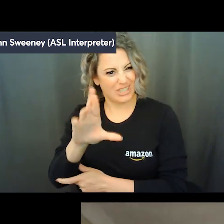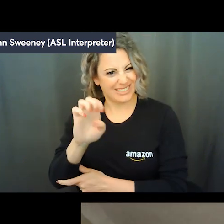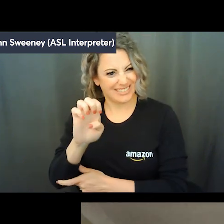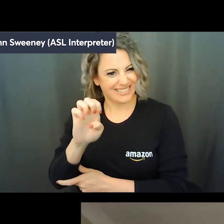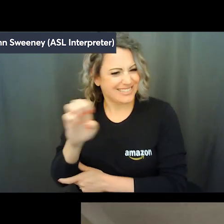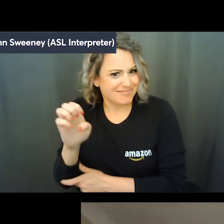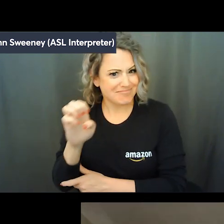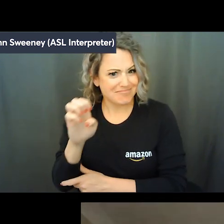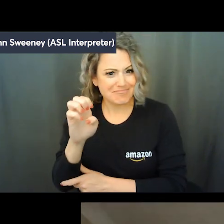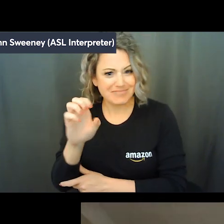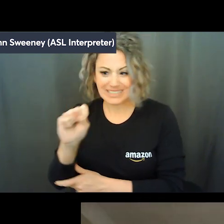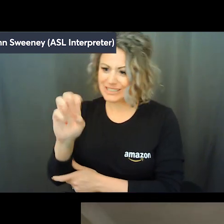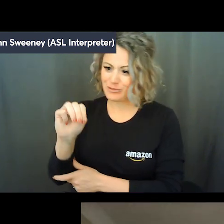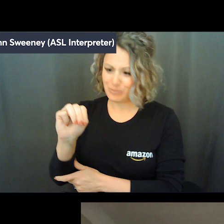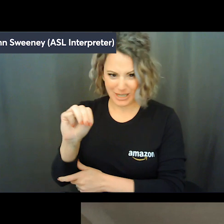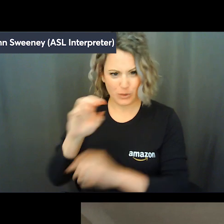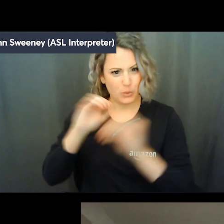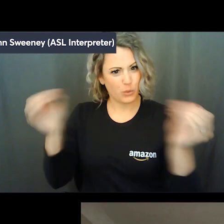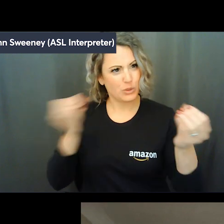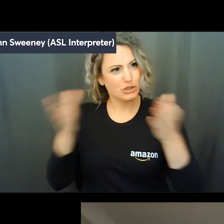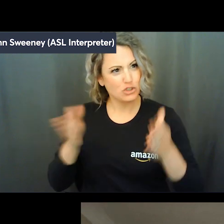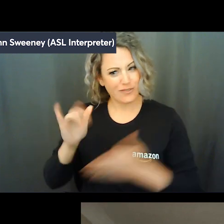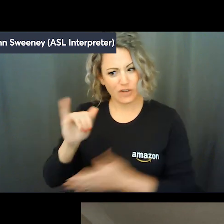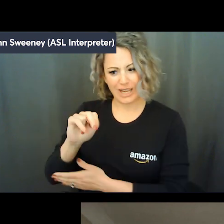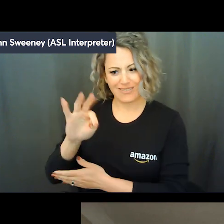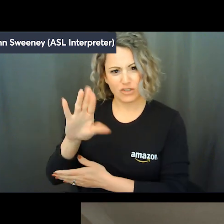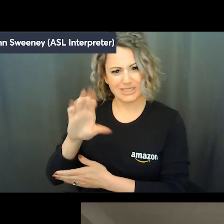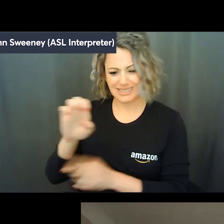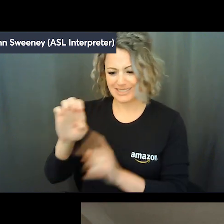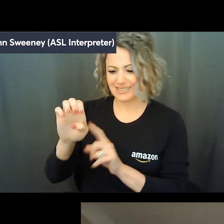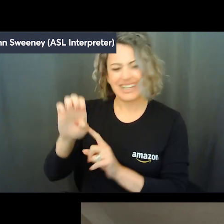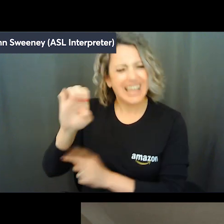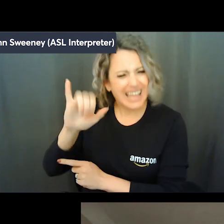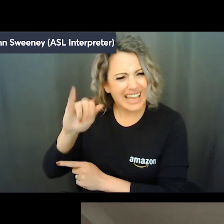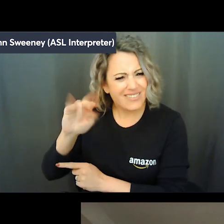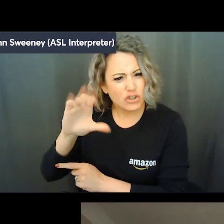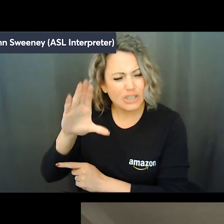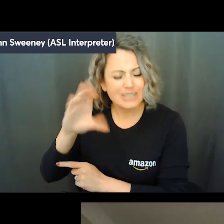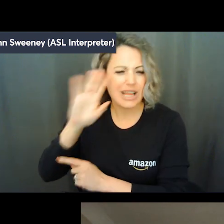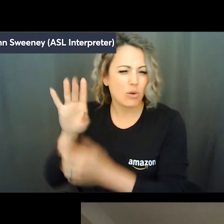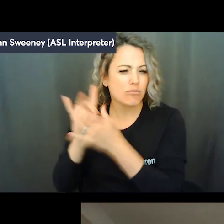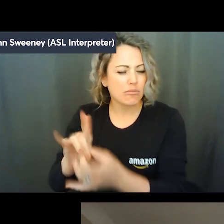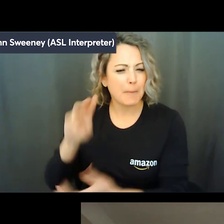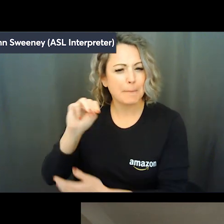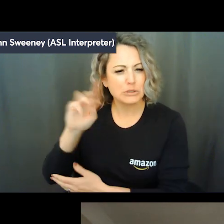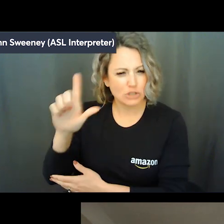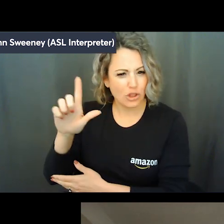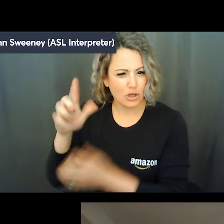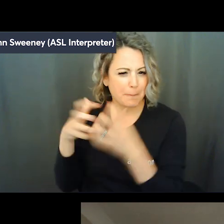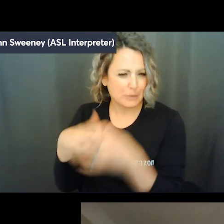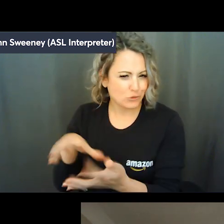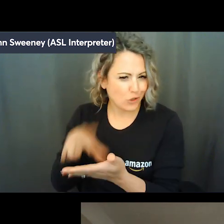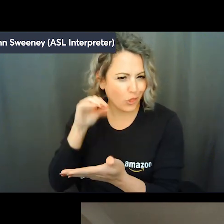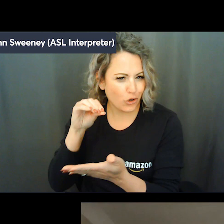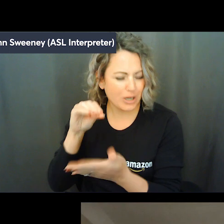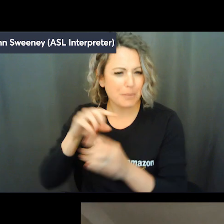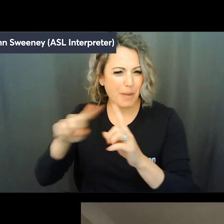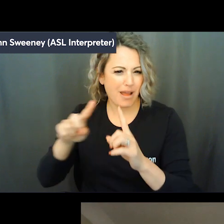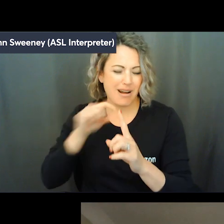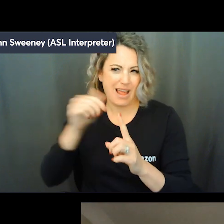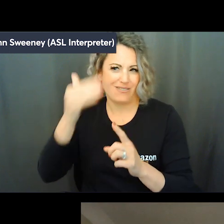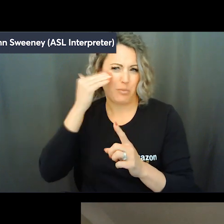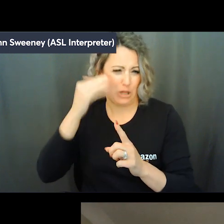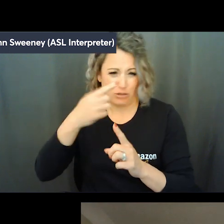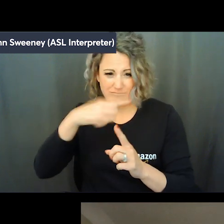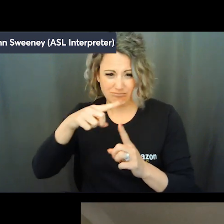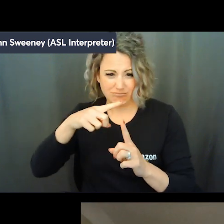Like SageMaker serverless inferencing. What is the inferencing part? I know it has to do with machine learning. I'm not super familiar in this space though. So if you could explain a